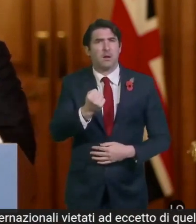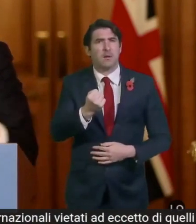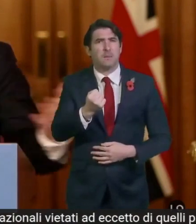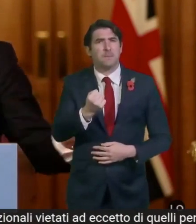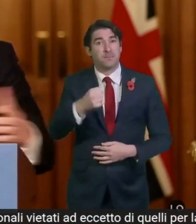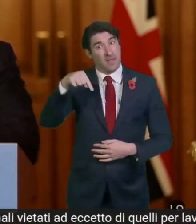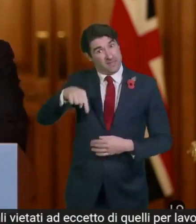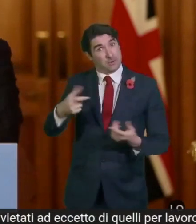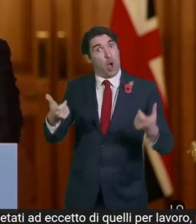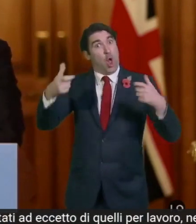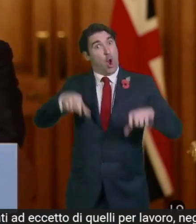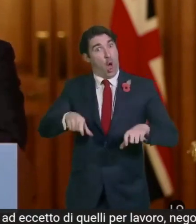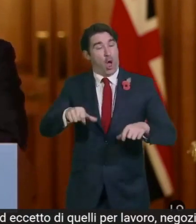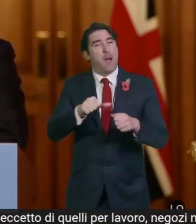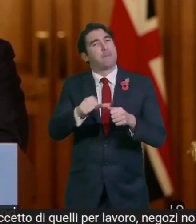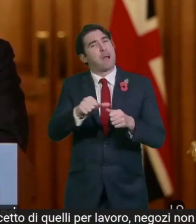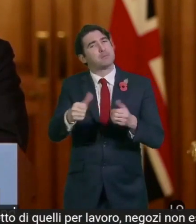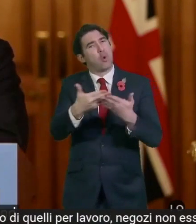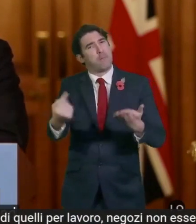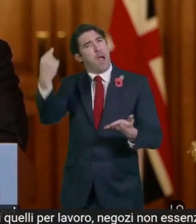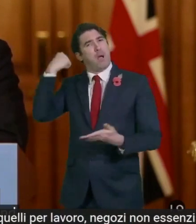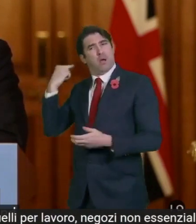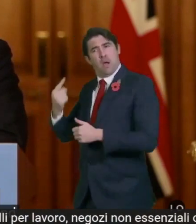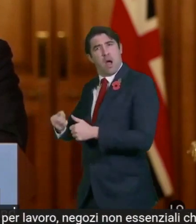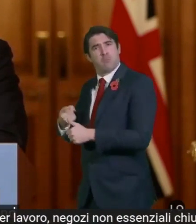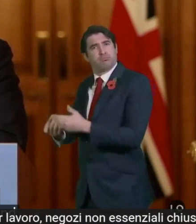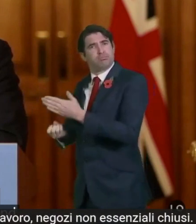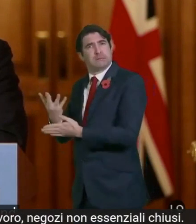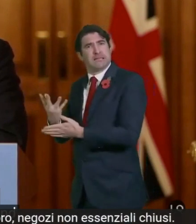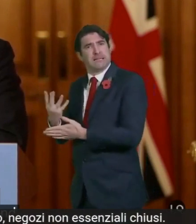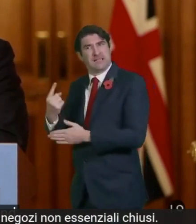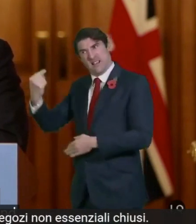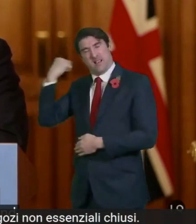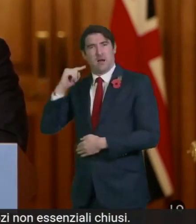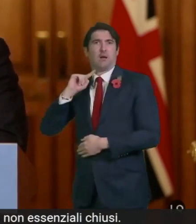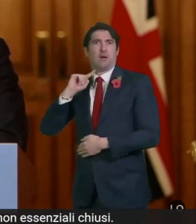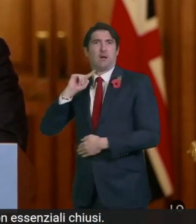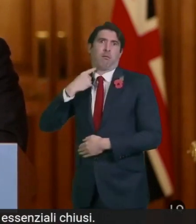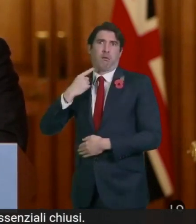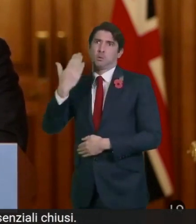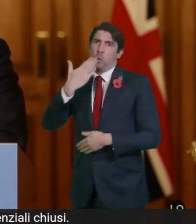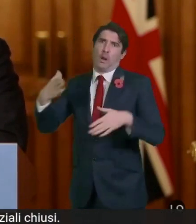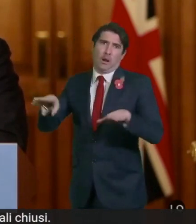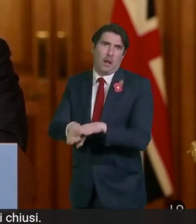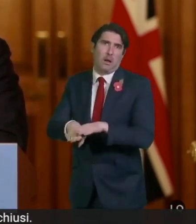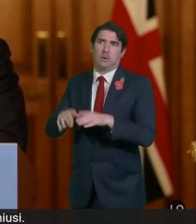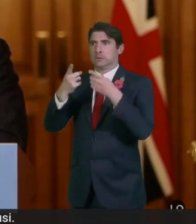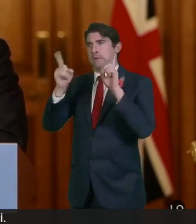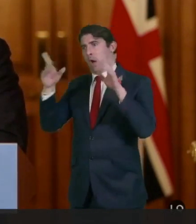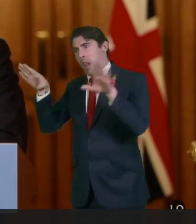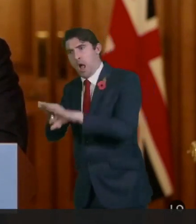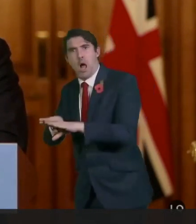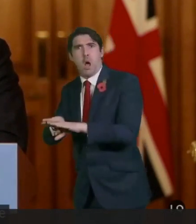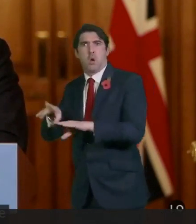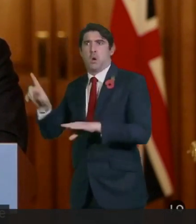and April. The measures that I've outlined are less prohibitive and less restrictive, but I'm afraid from